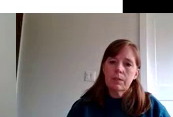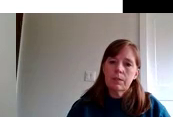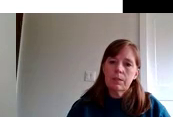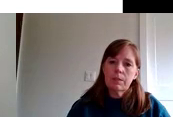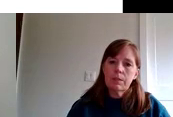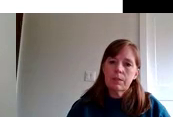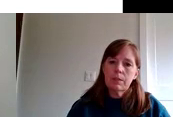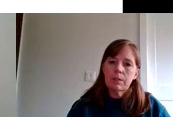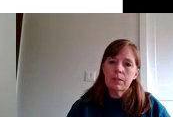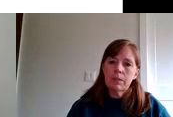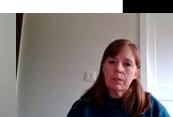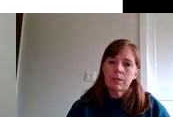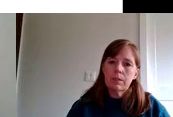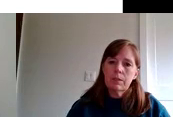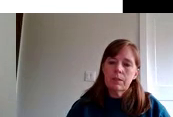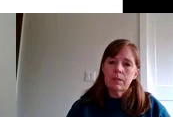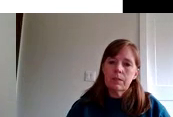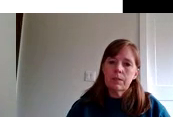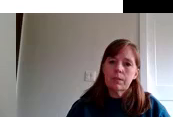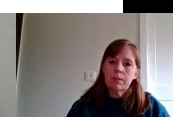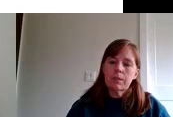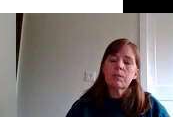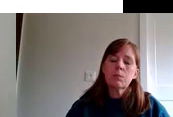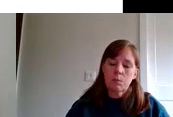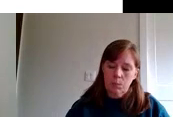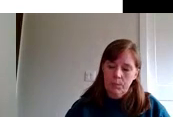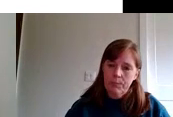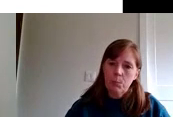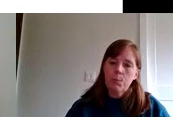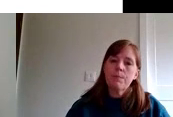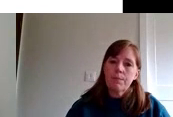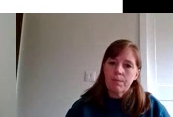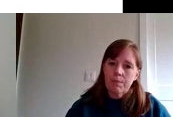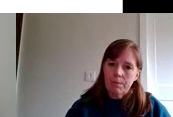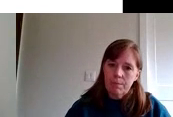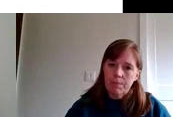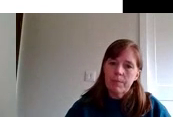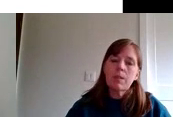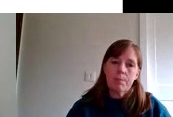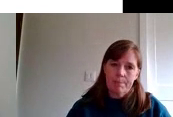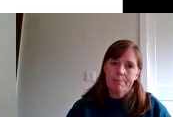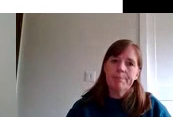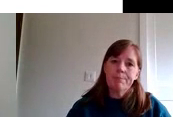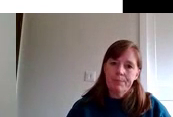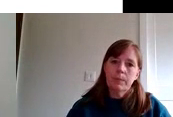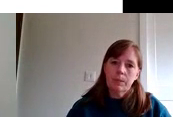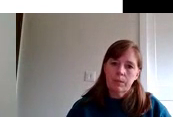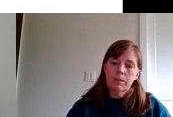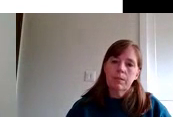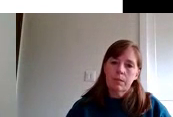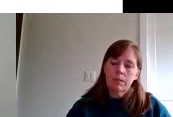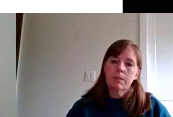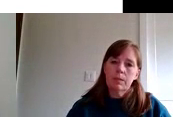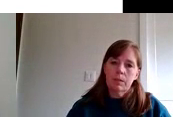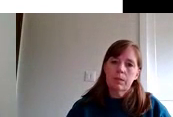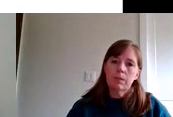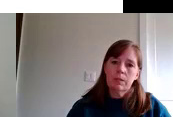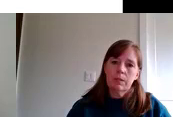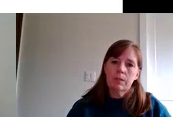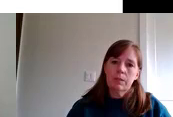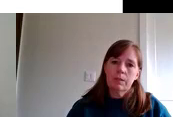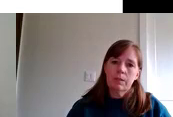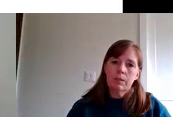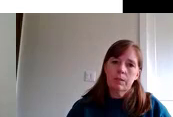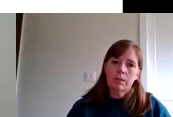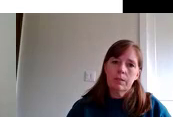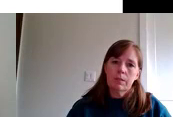thinking about just the natural part of the day and how can we incorporate, as a whole team. And maybe there's a concept that you're working on with a